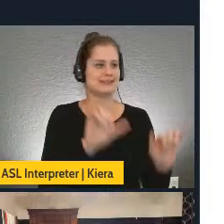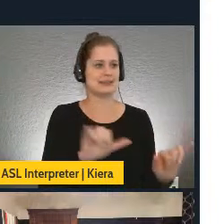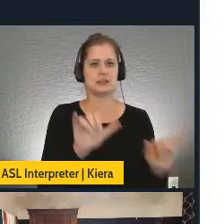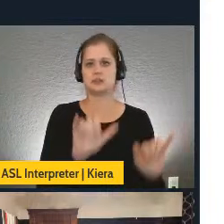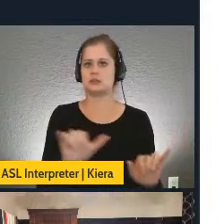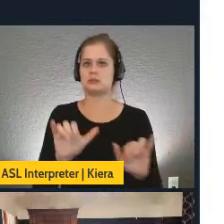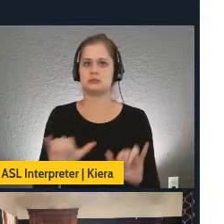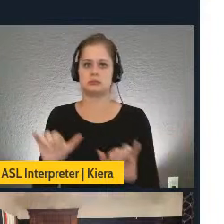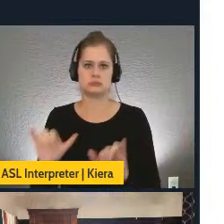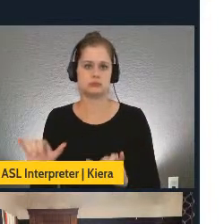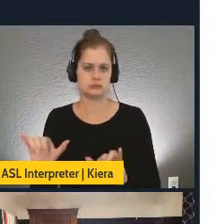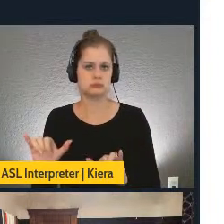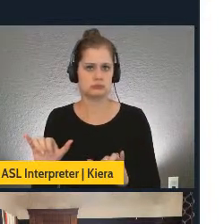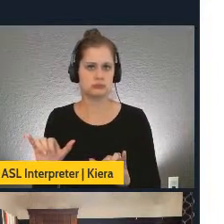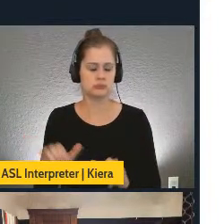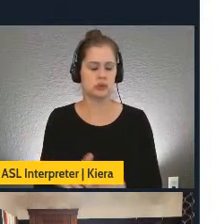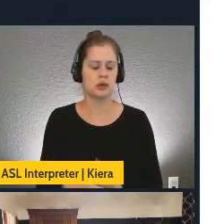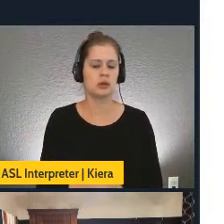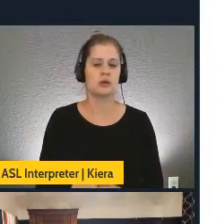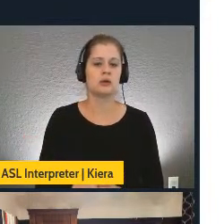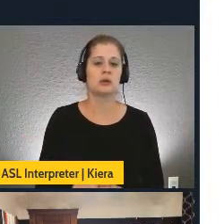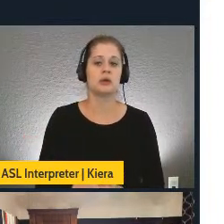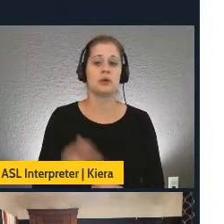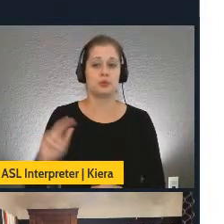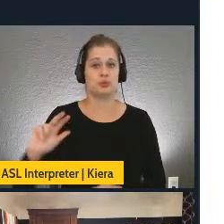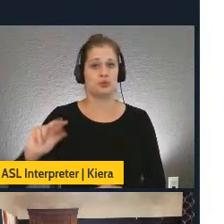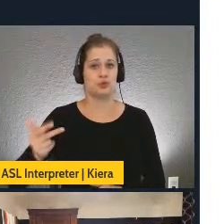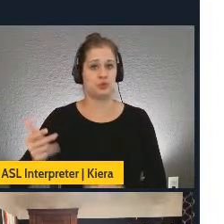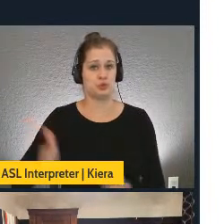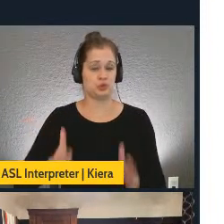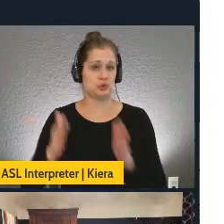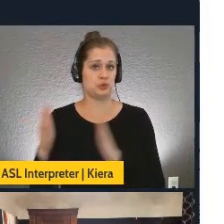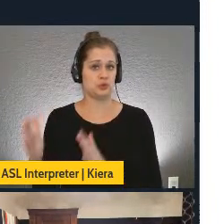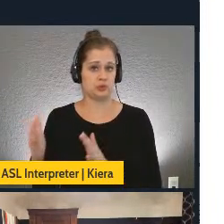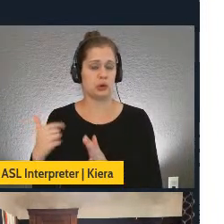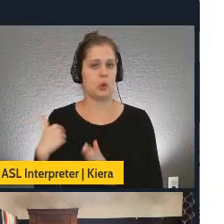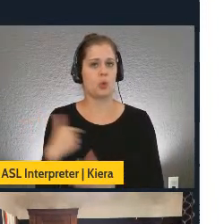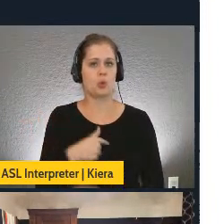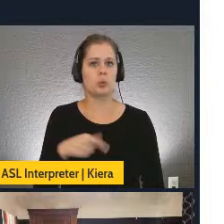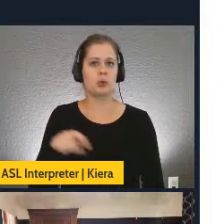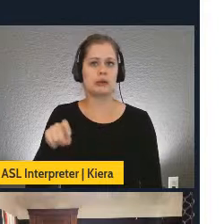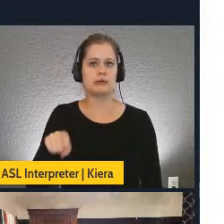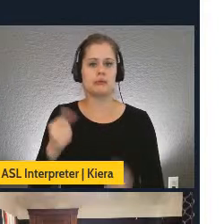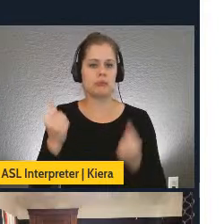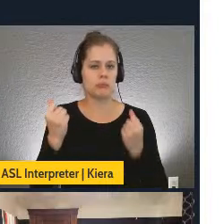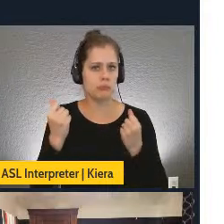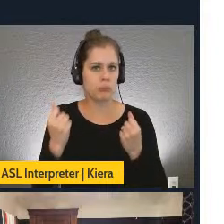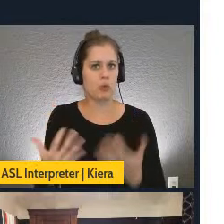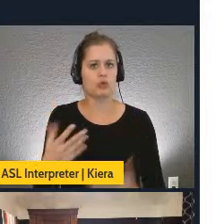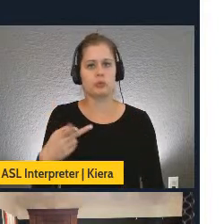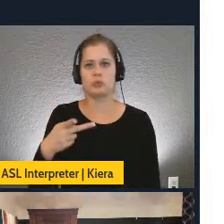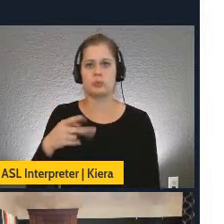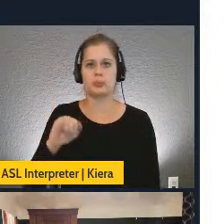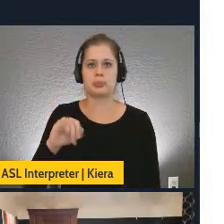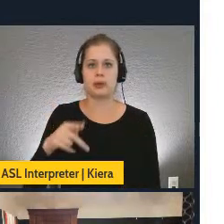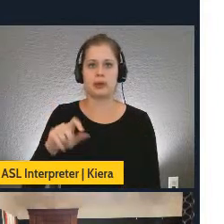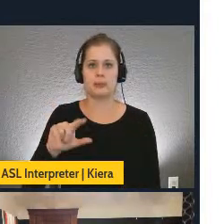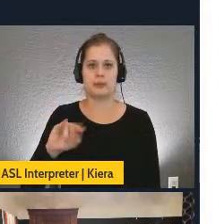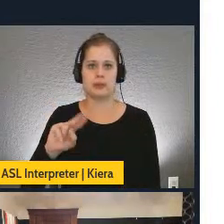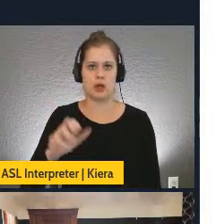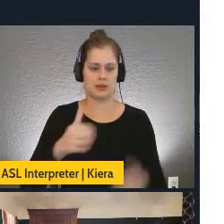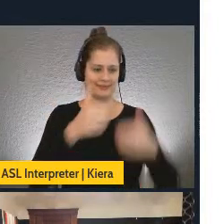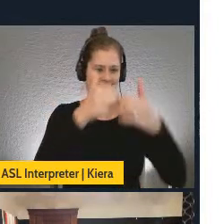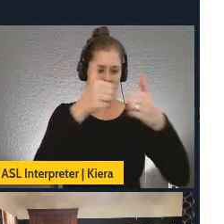infrastructure. And then third, we needed multiple pipelines and to separate